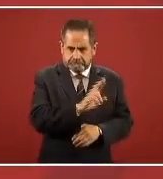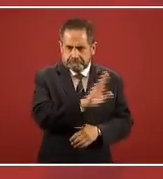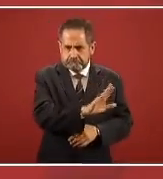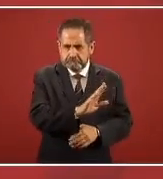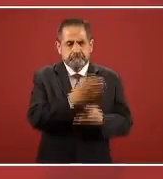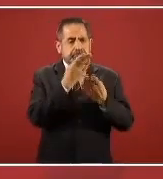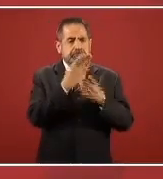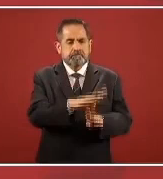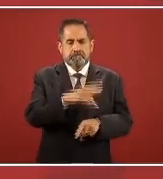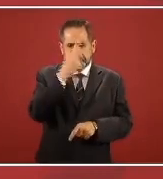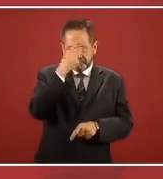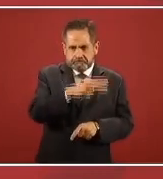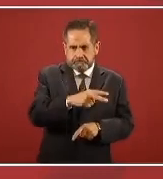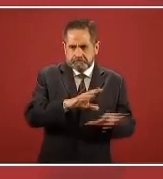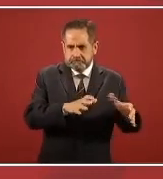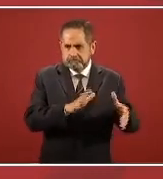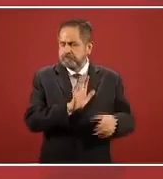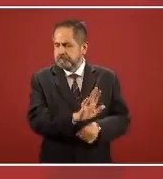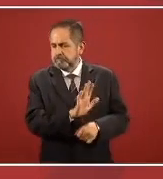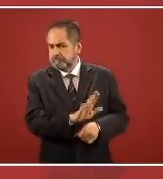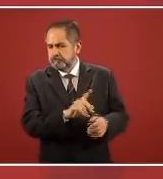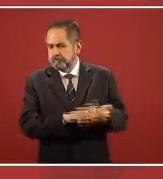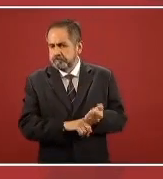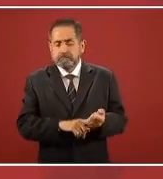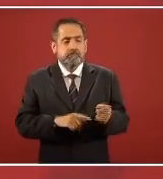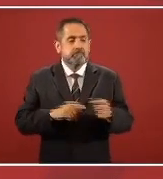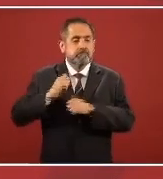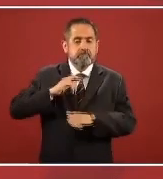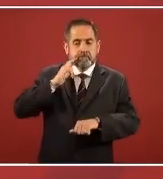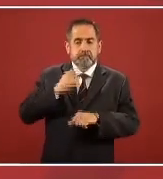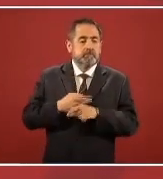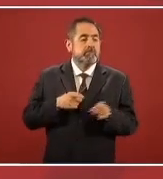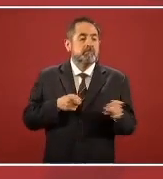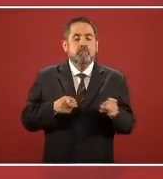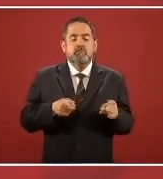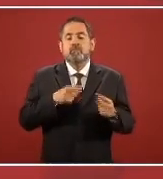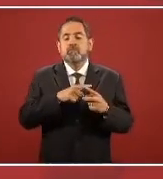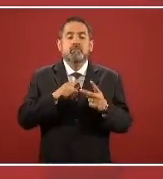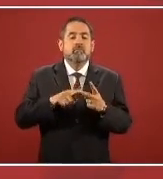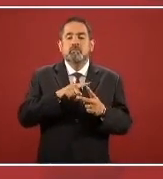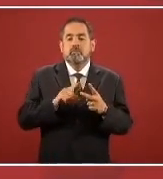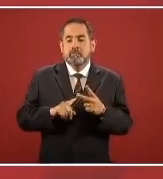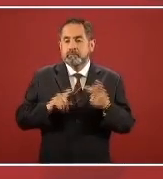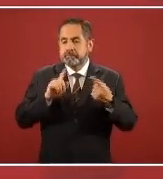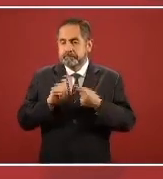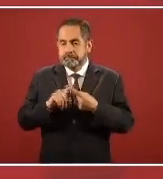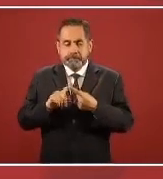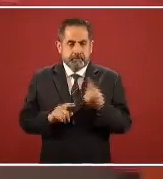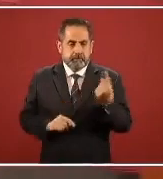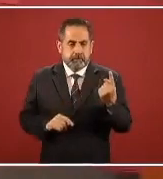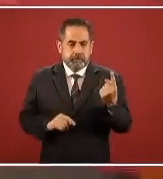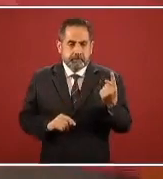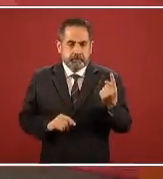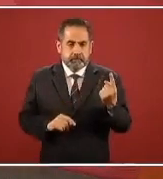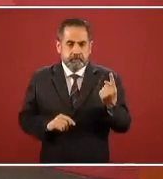Banco de México. And that is why we have our autonomy to the Mexican Bank.